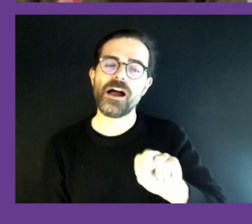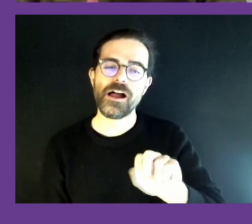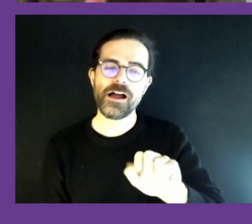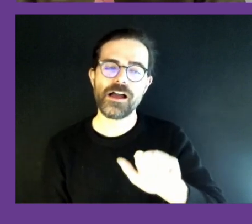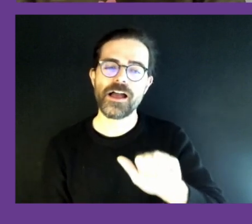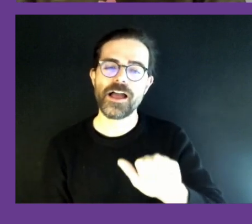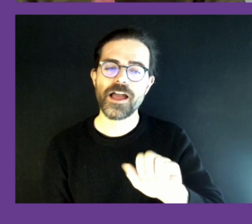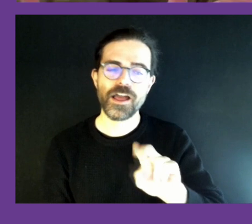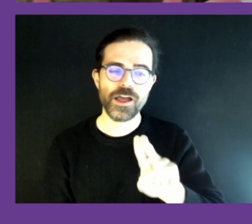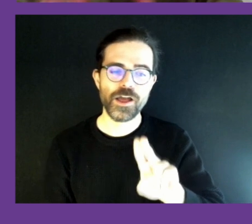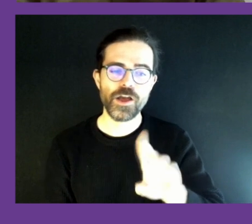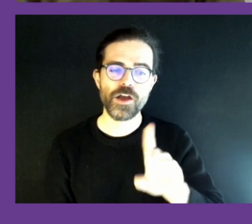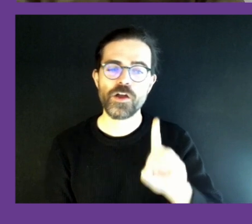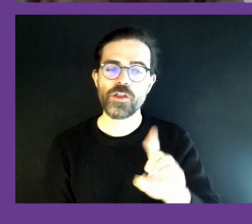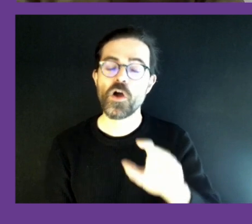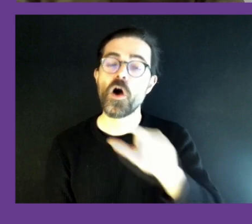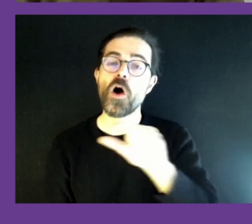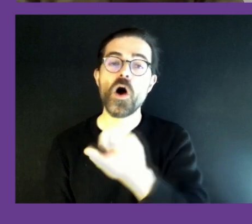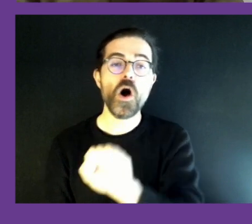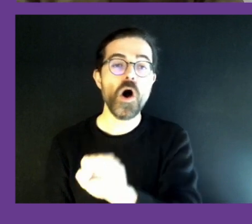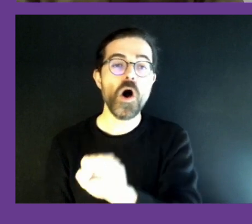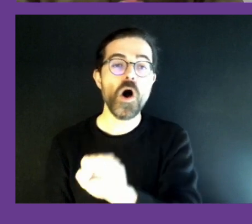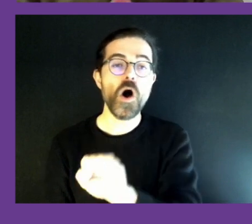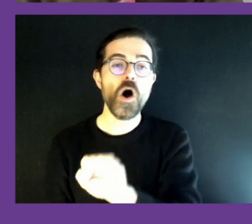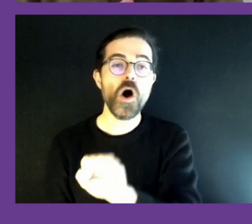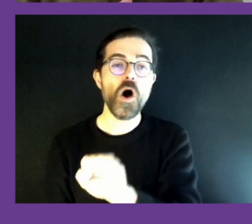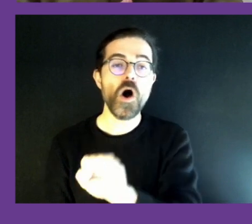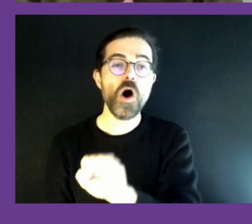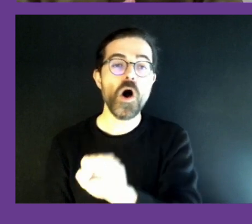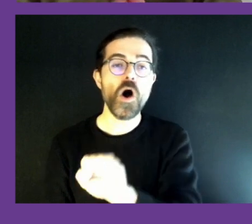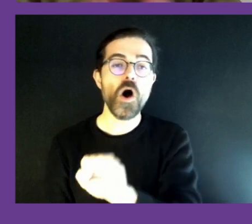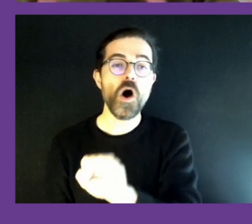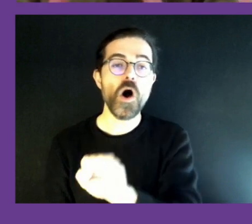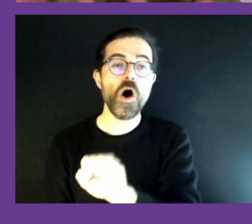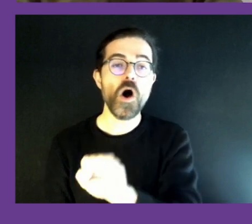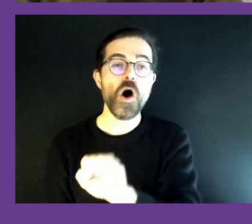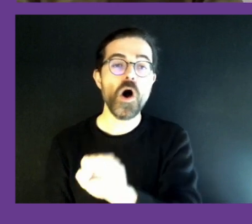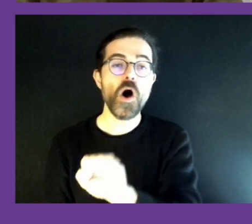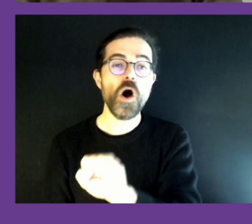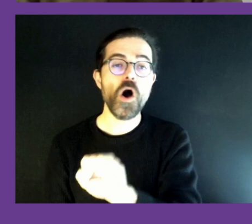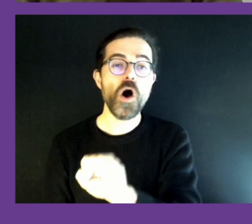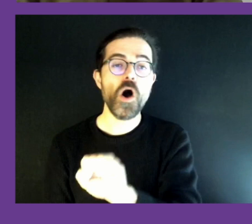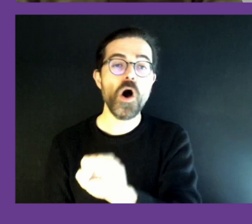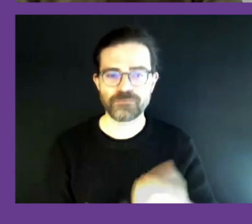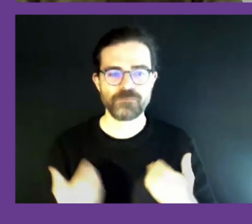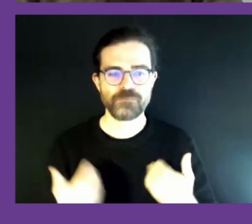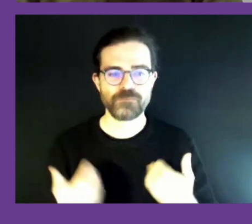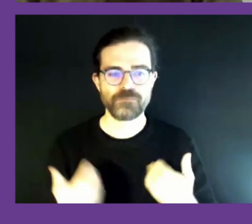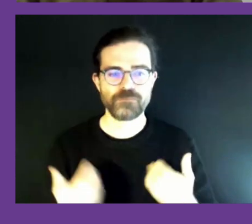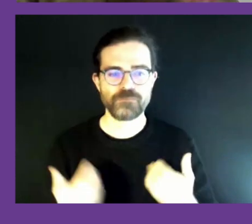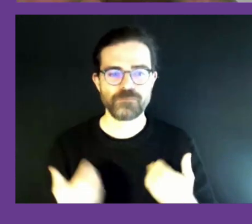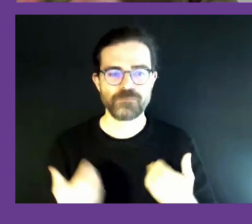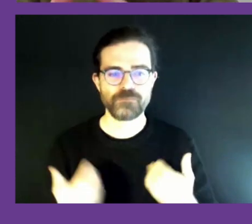EASPD. And as we discussed in this first block, we will start with a general presentation of the AccessibleEU